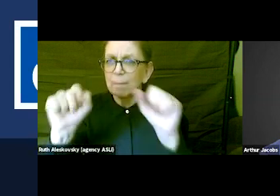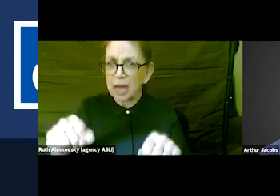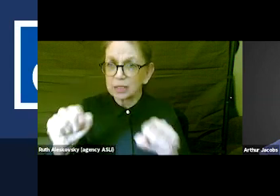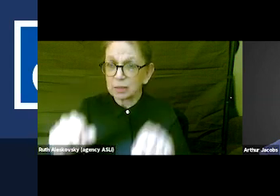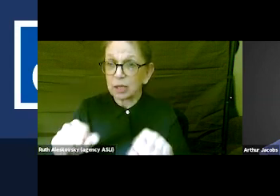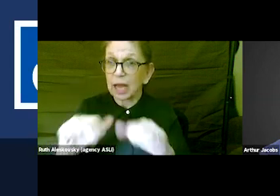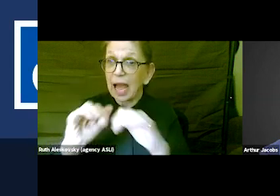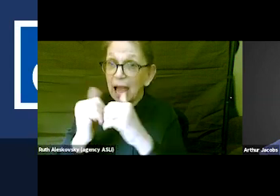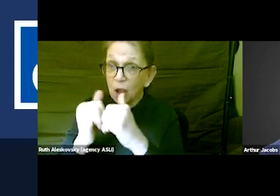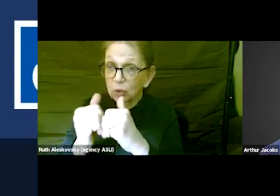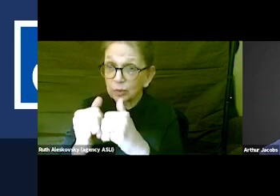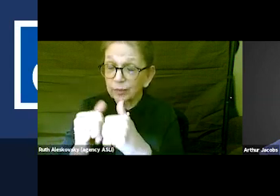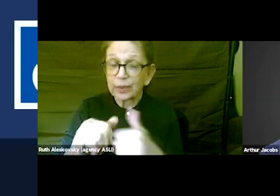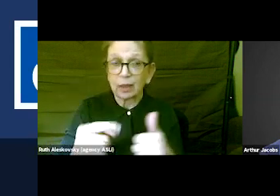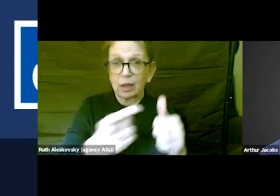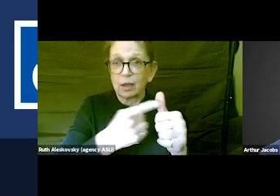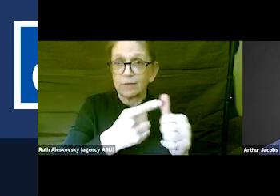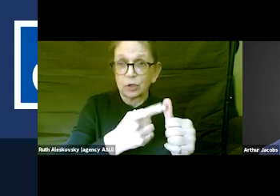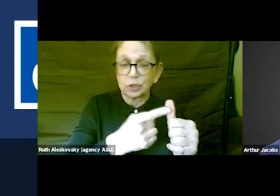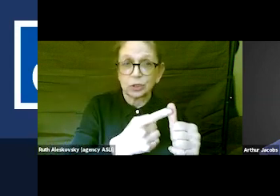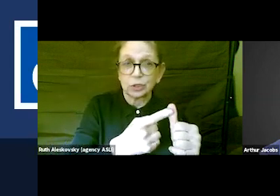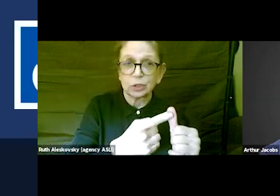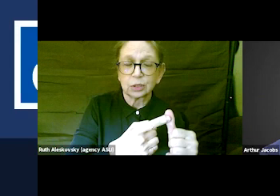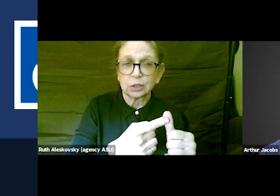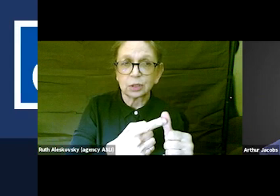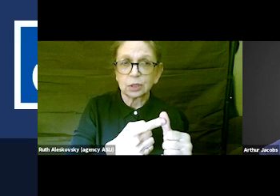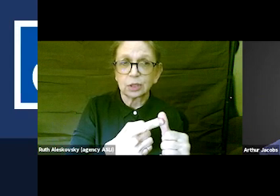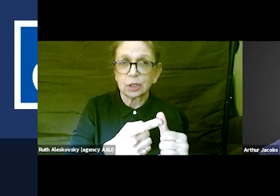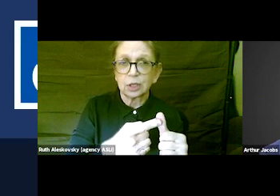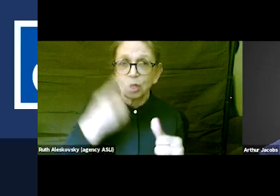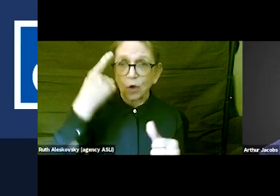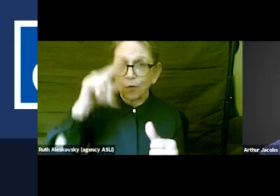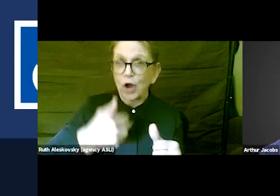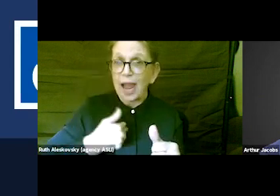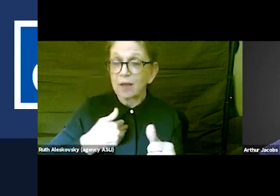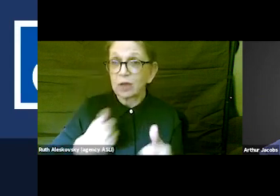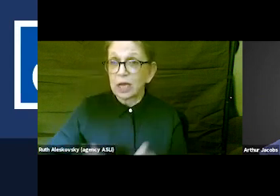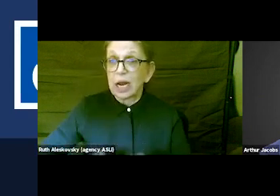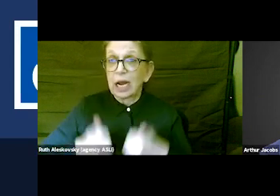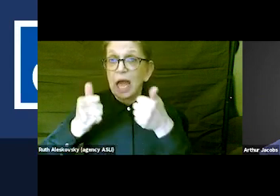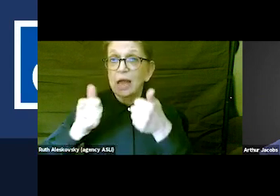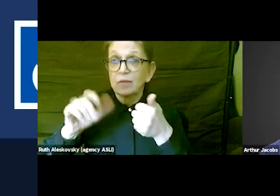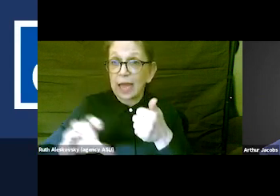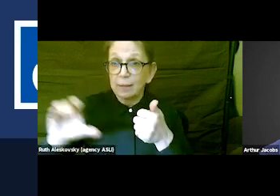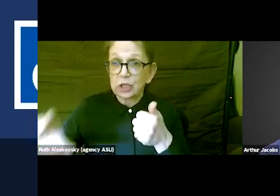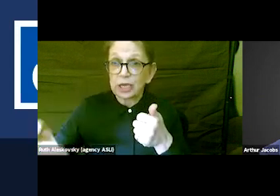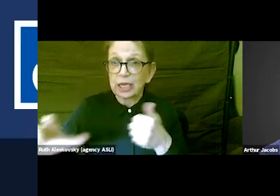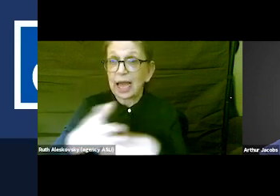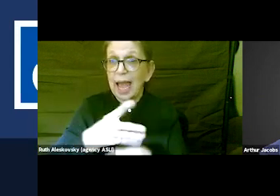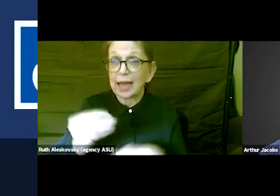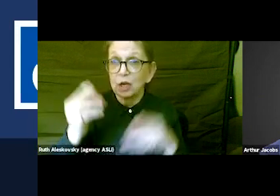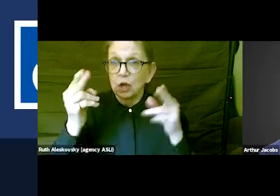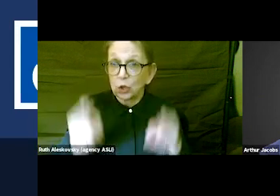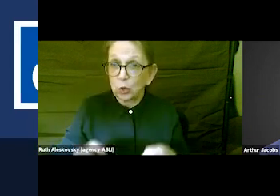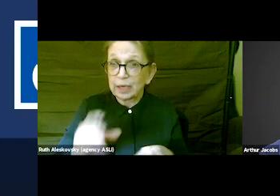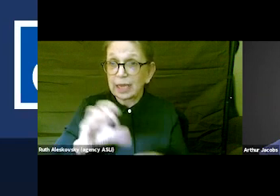ways we did that was getting live captioning, human captioning, and